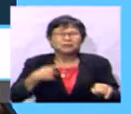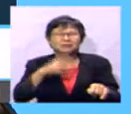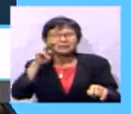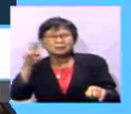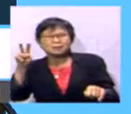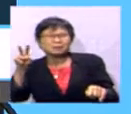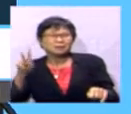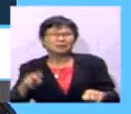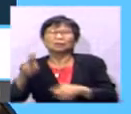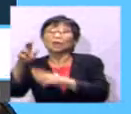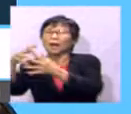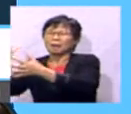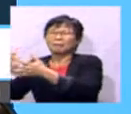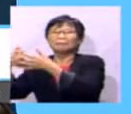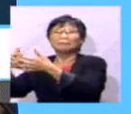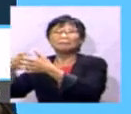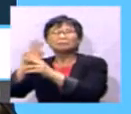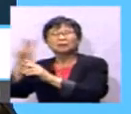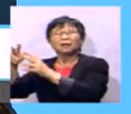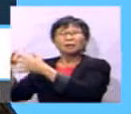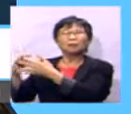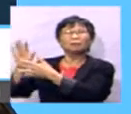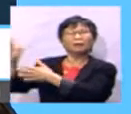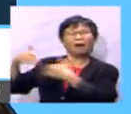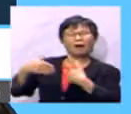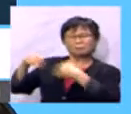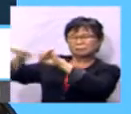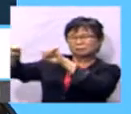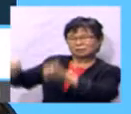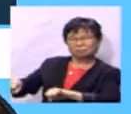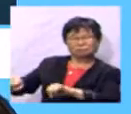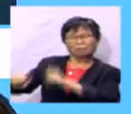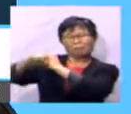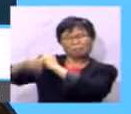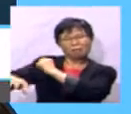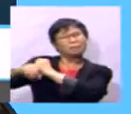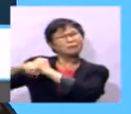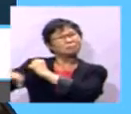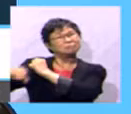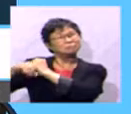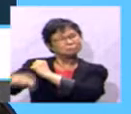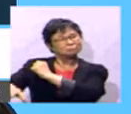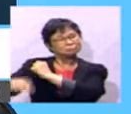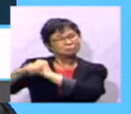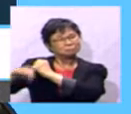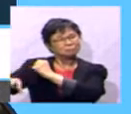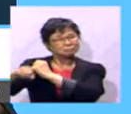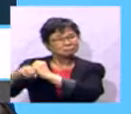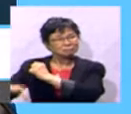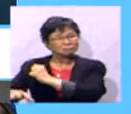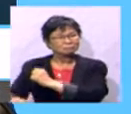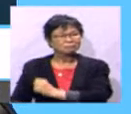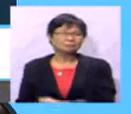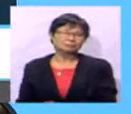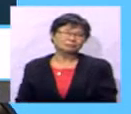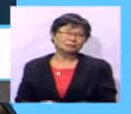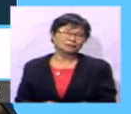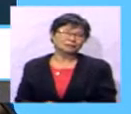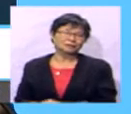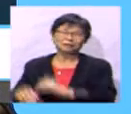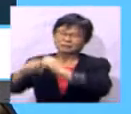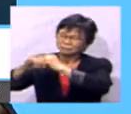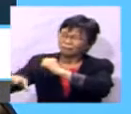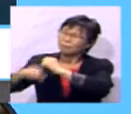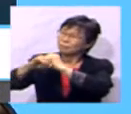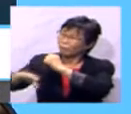the United States, where they have a system of lobbyists. And the lobbyists are actually